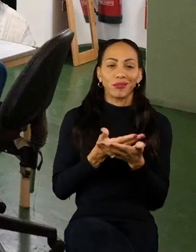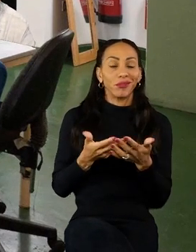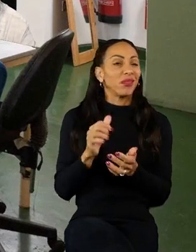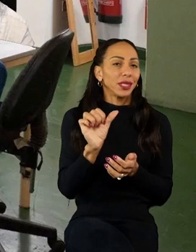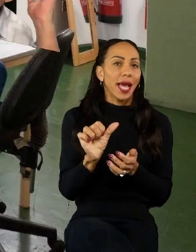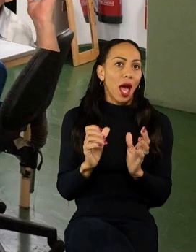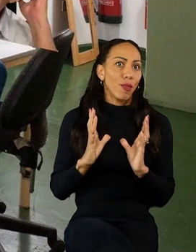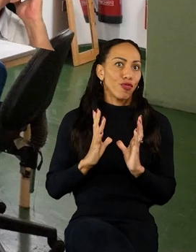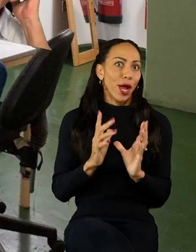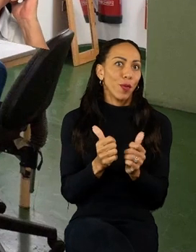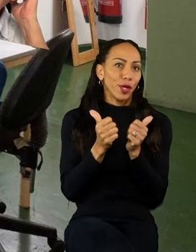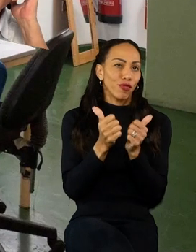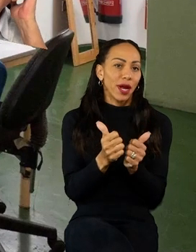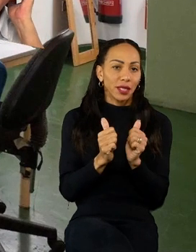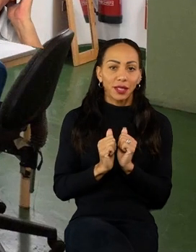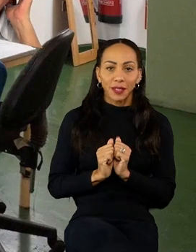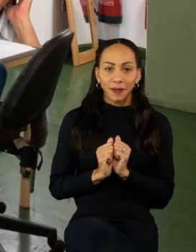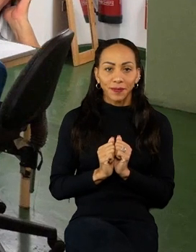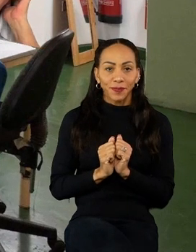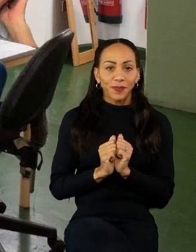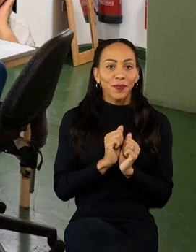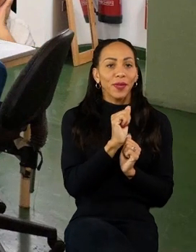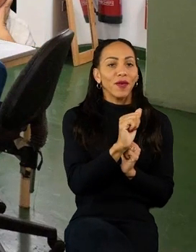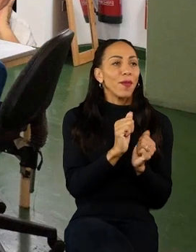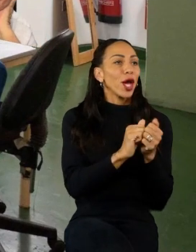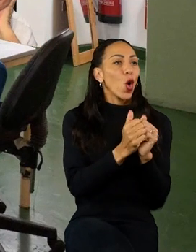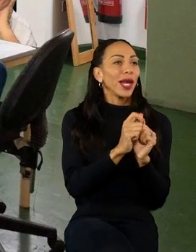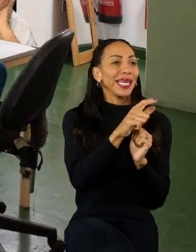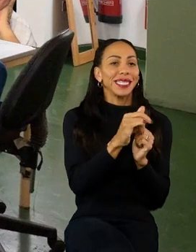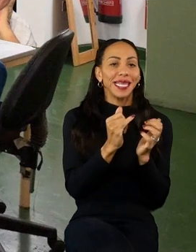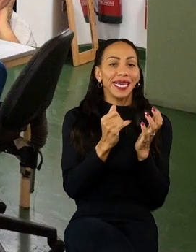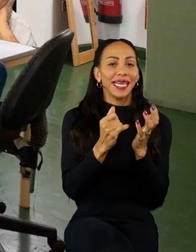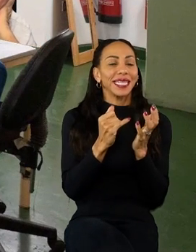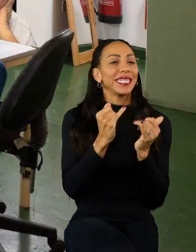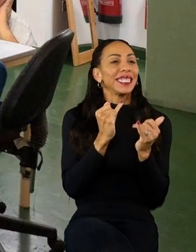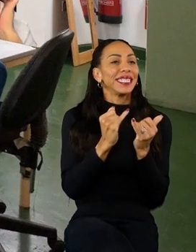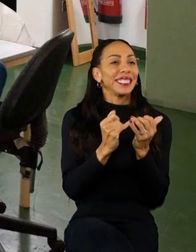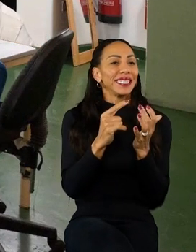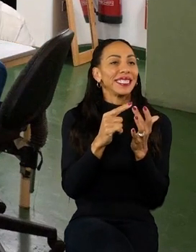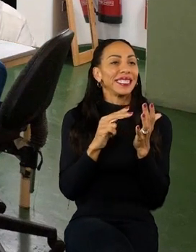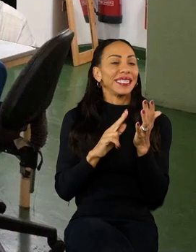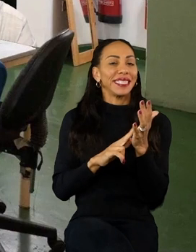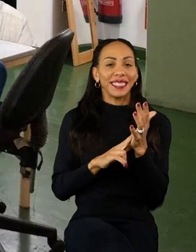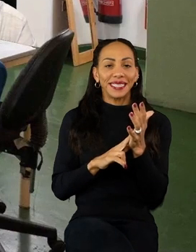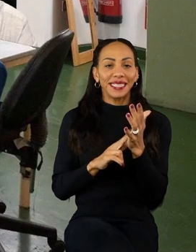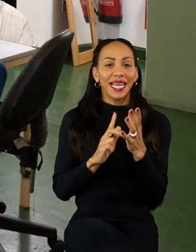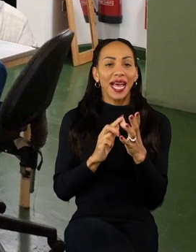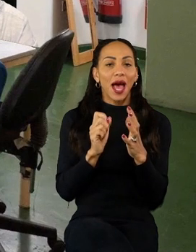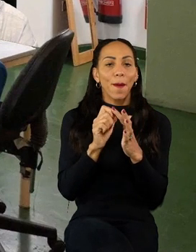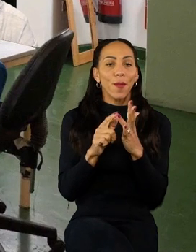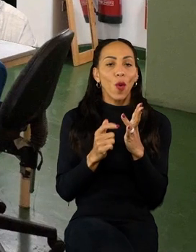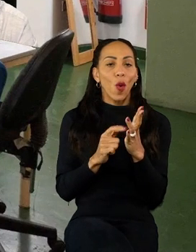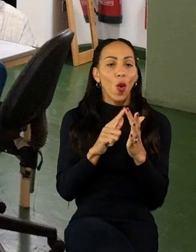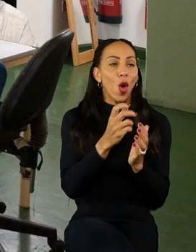so it's really for you to just sort of for us to have a conversation. Steve, a little break would be great. Right. And so I appreciate it's in Singapore. You're all right